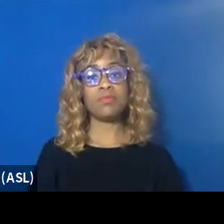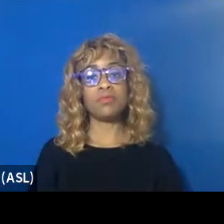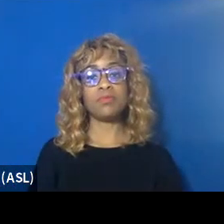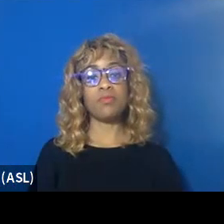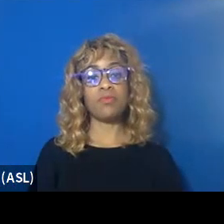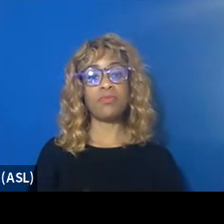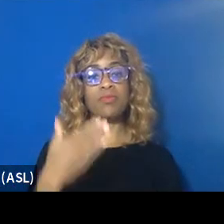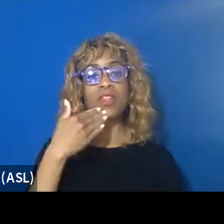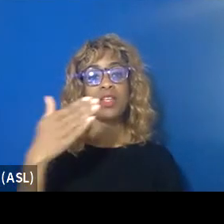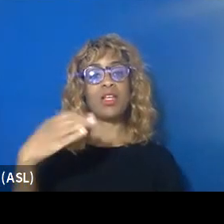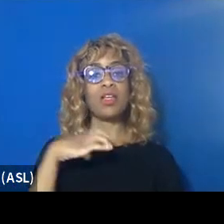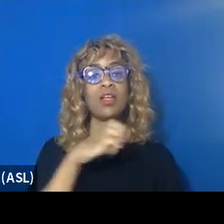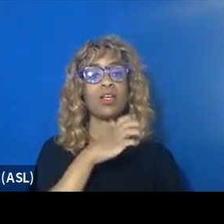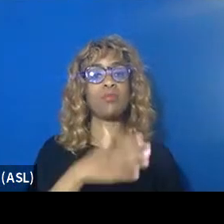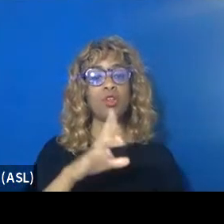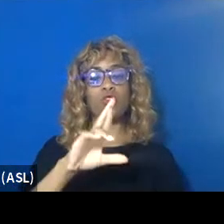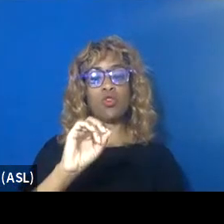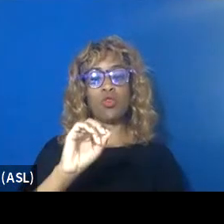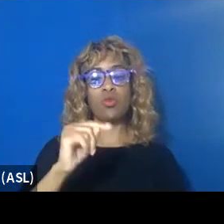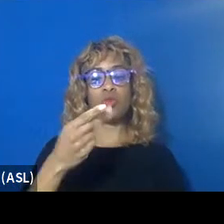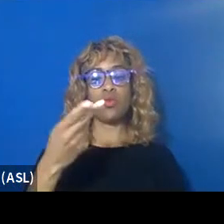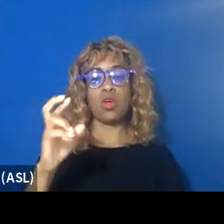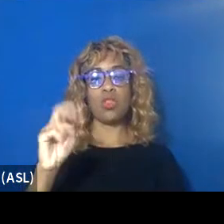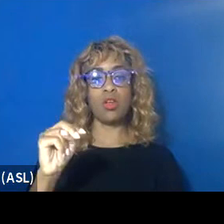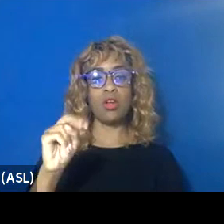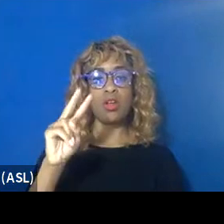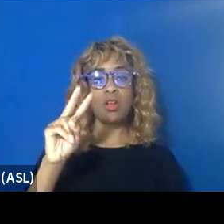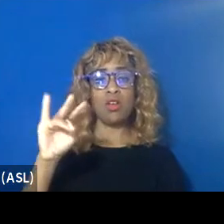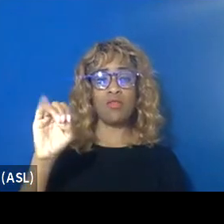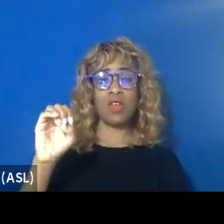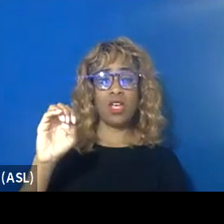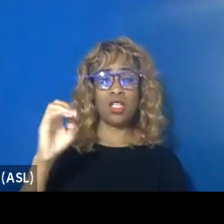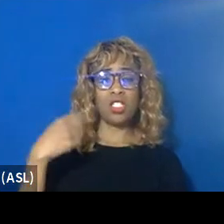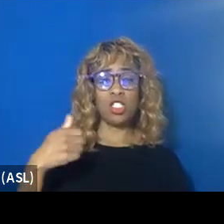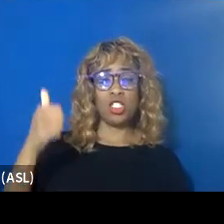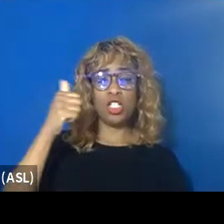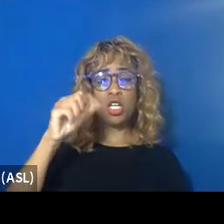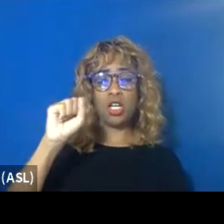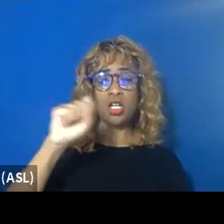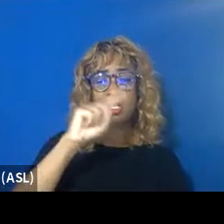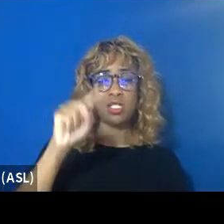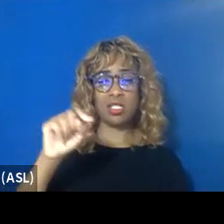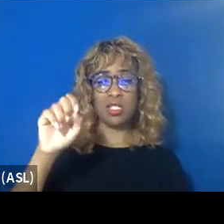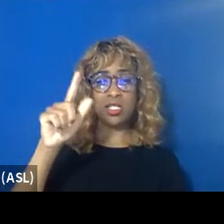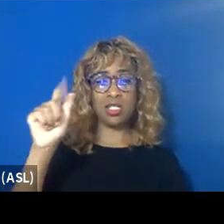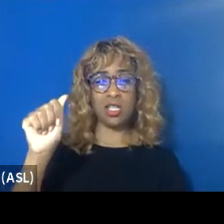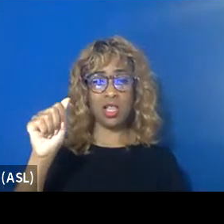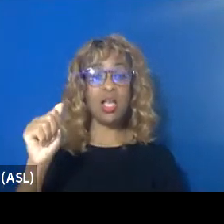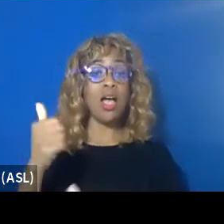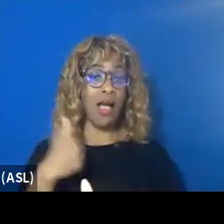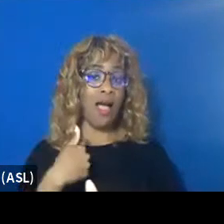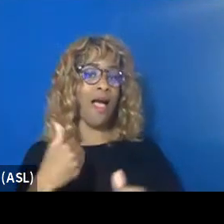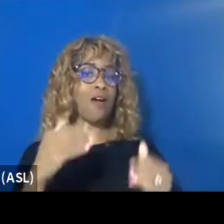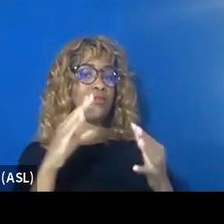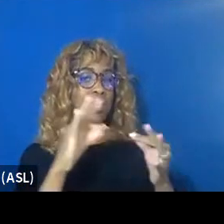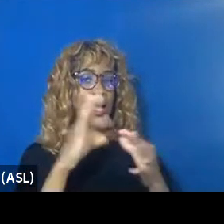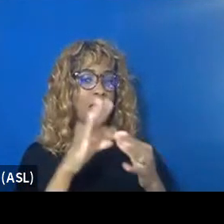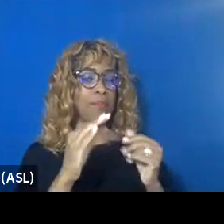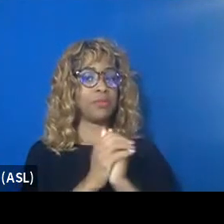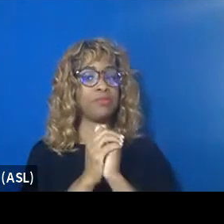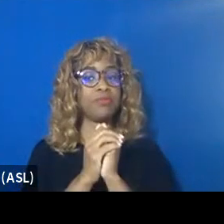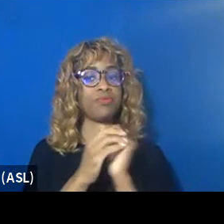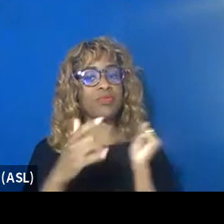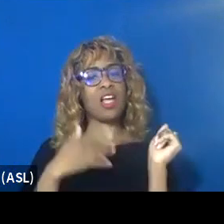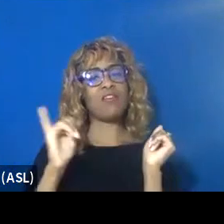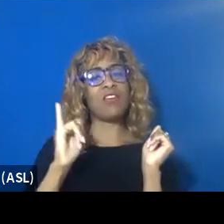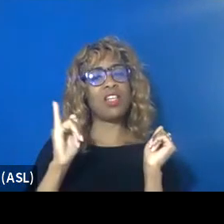Thank you, Commissioner Rothorn. Vice Chair Zatella, are there any more? I actually have a comment. So I feel